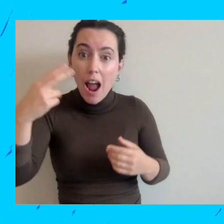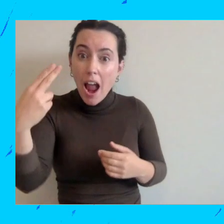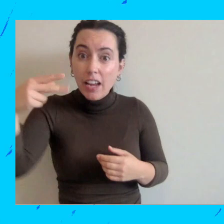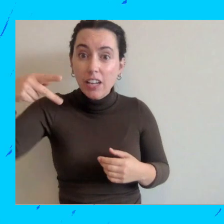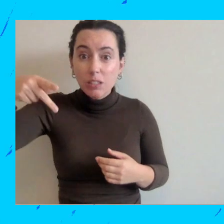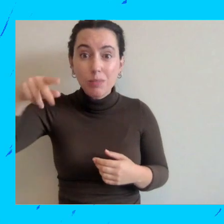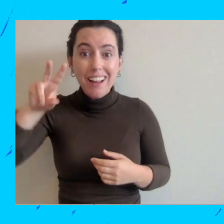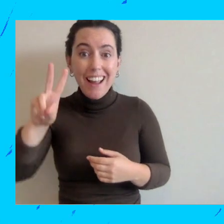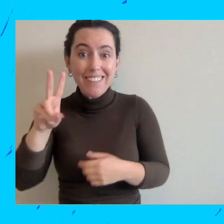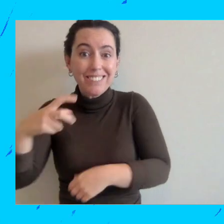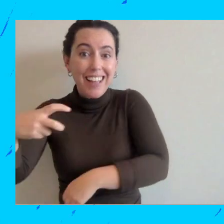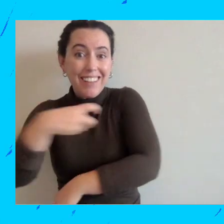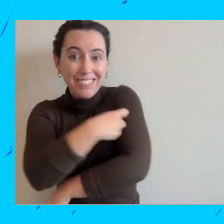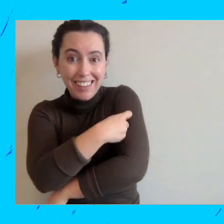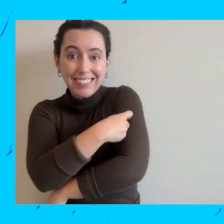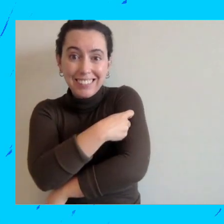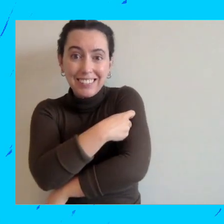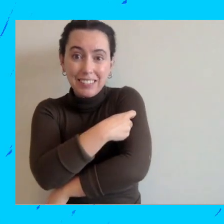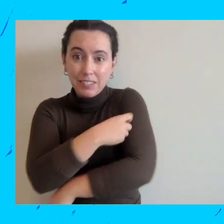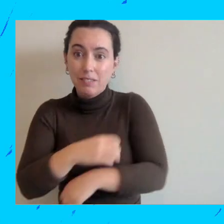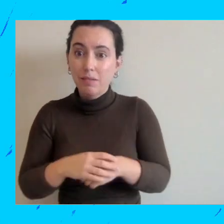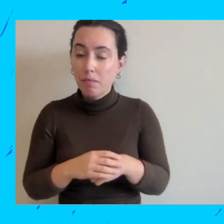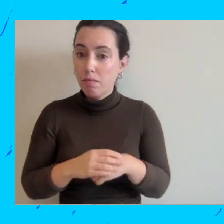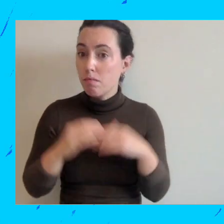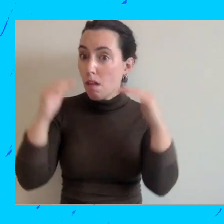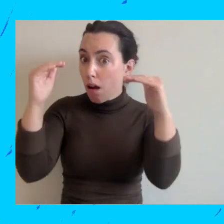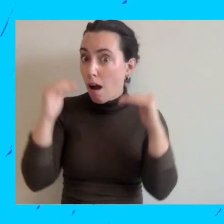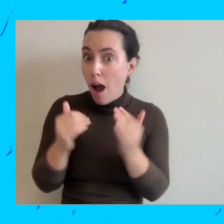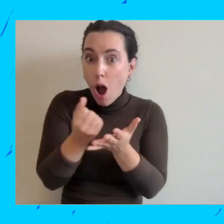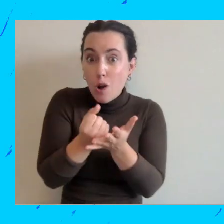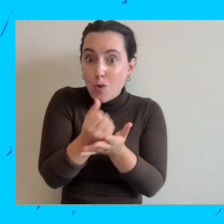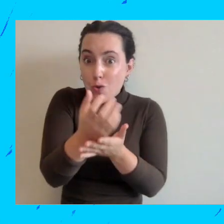Spot 1.8 reporter. Take it away, team.